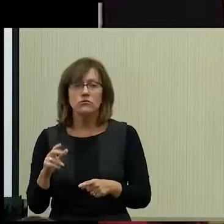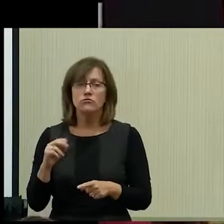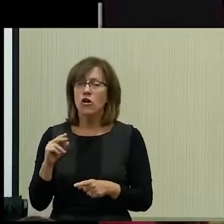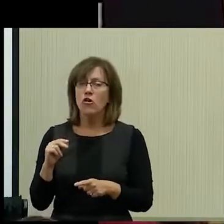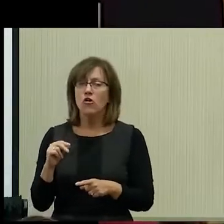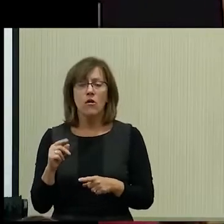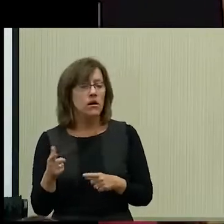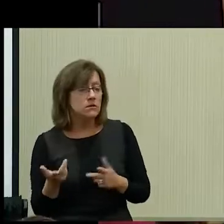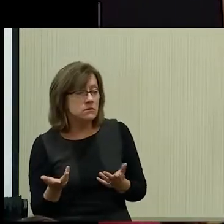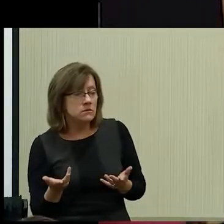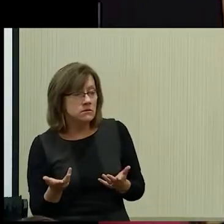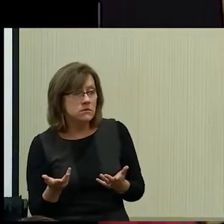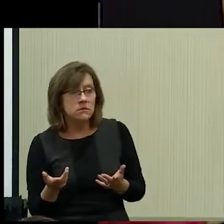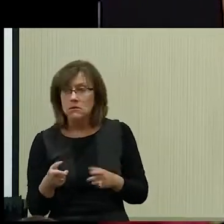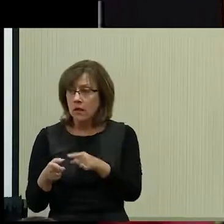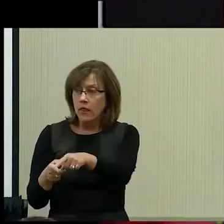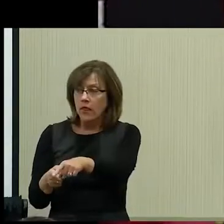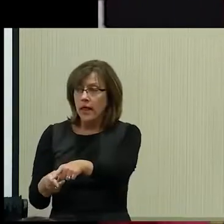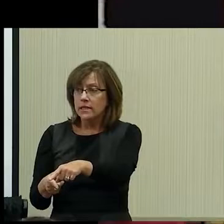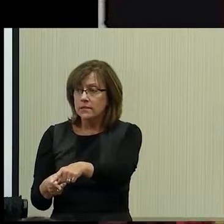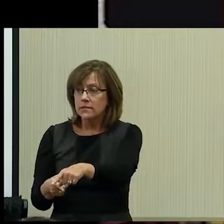Boots? No. No?